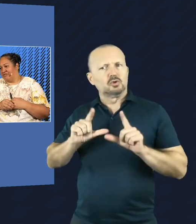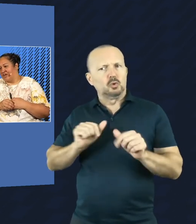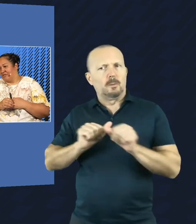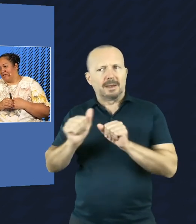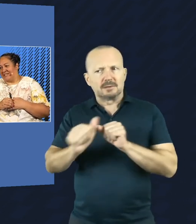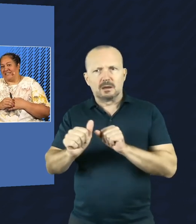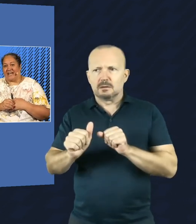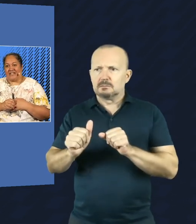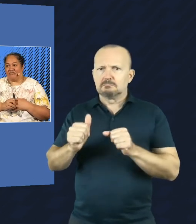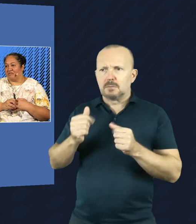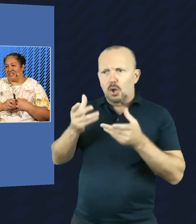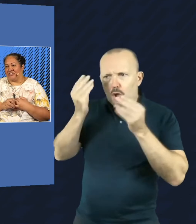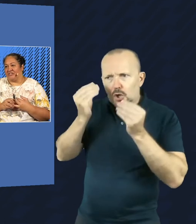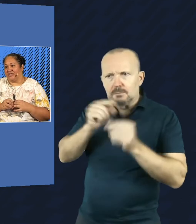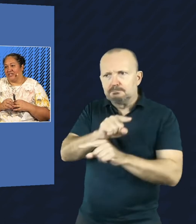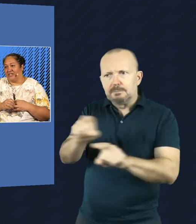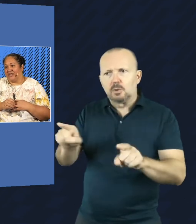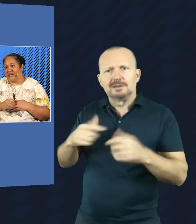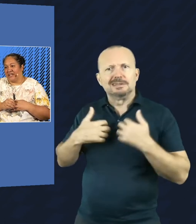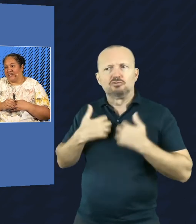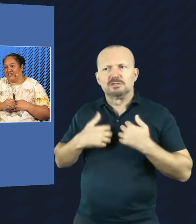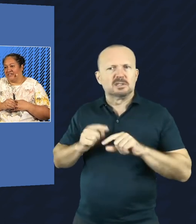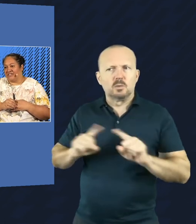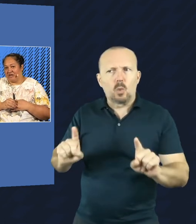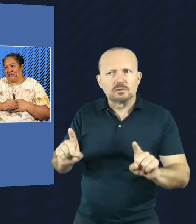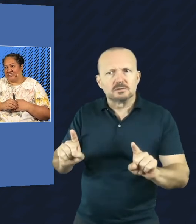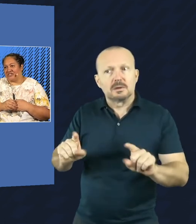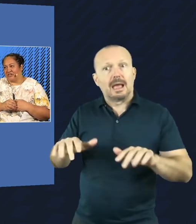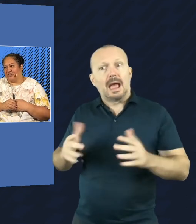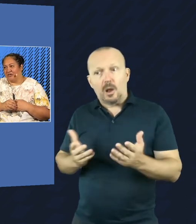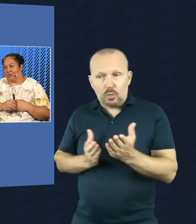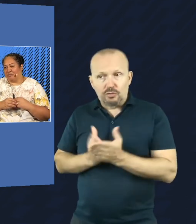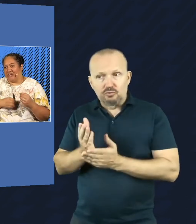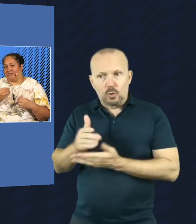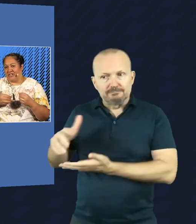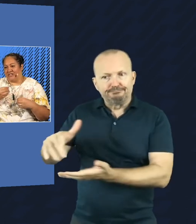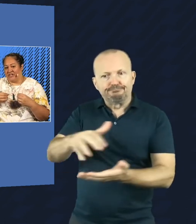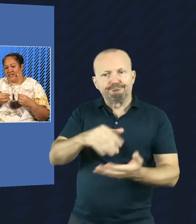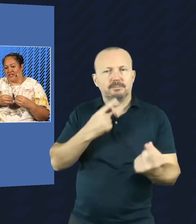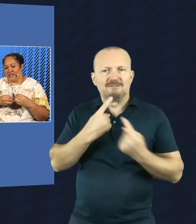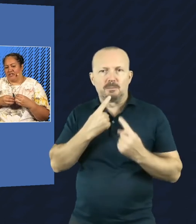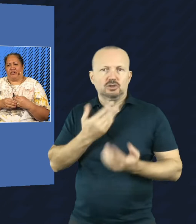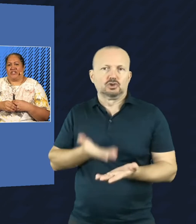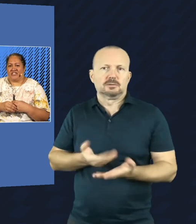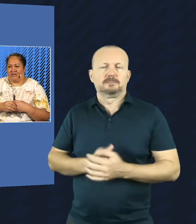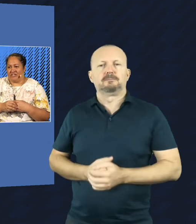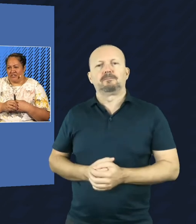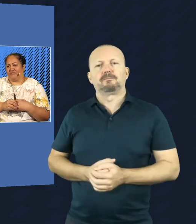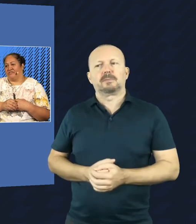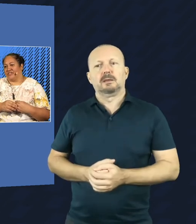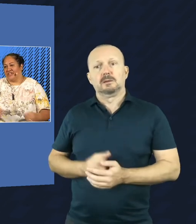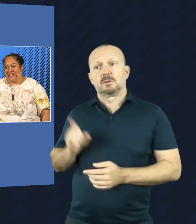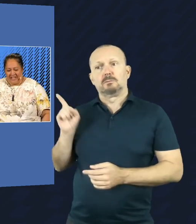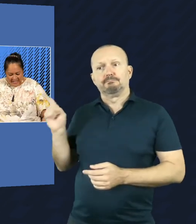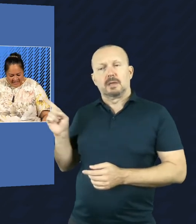way of collecting data and information. And it's helping us to work better with the communities that we